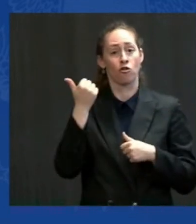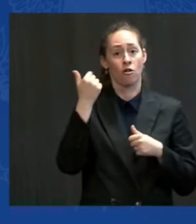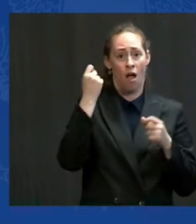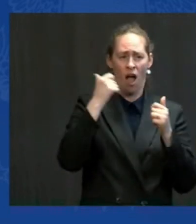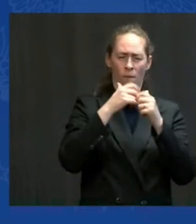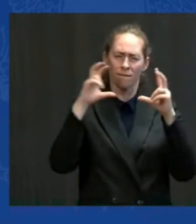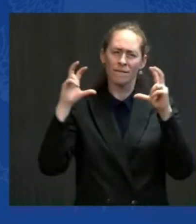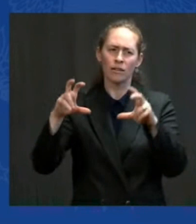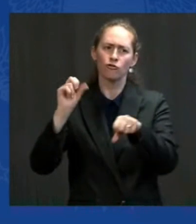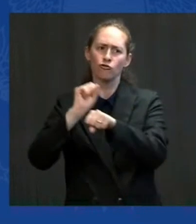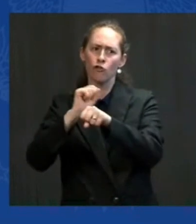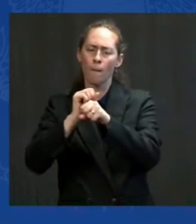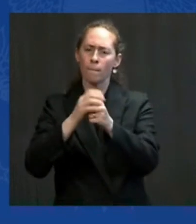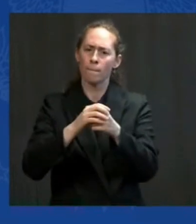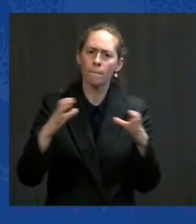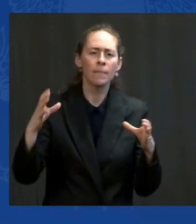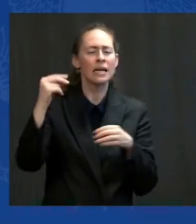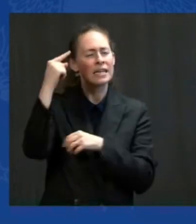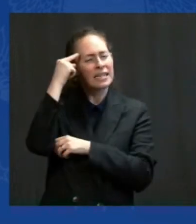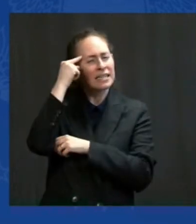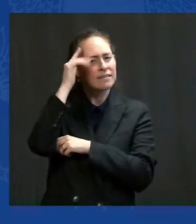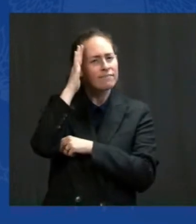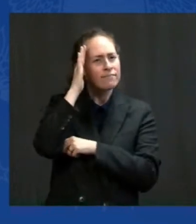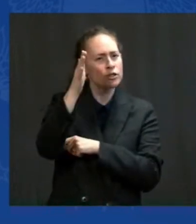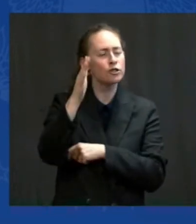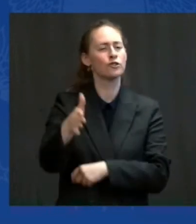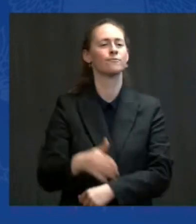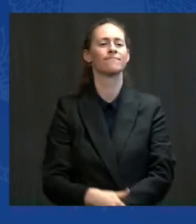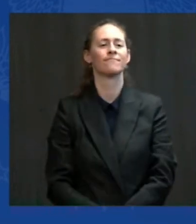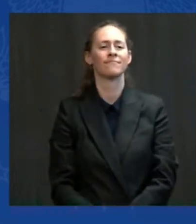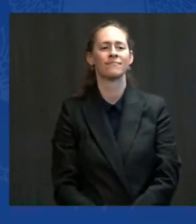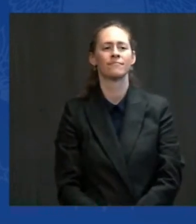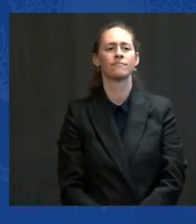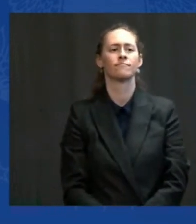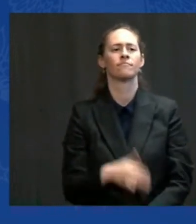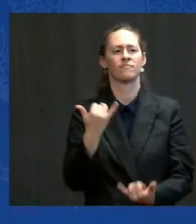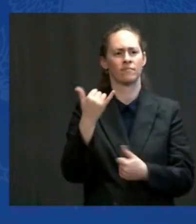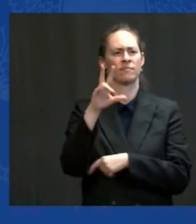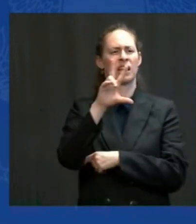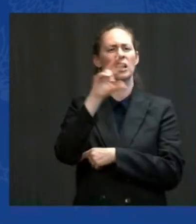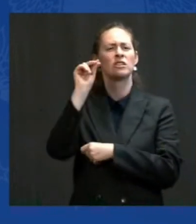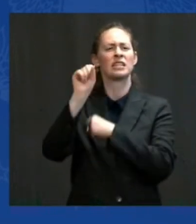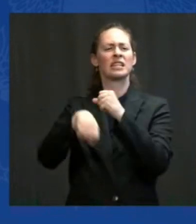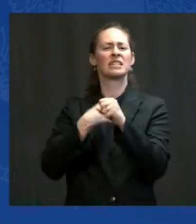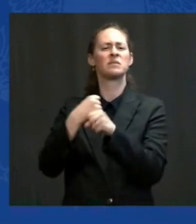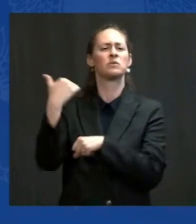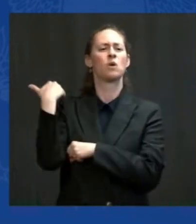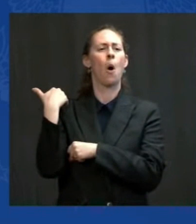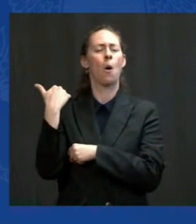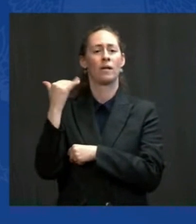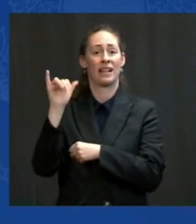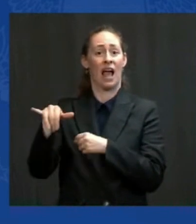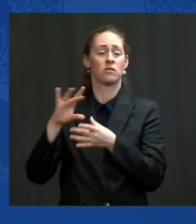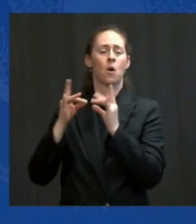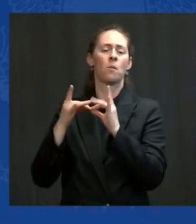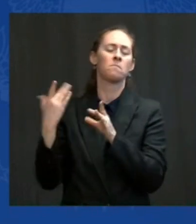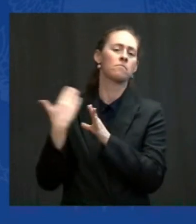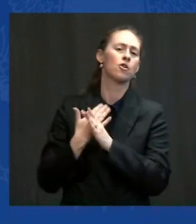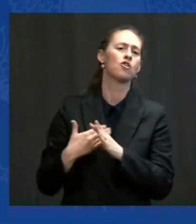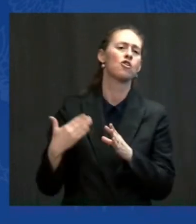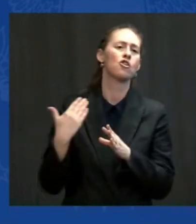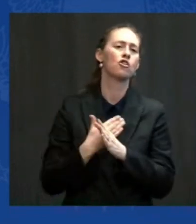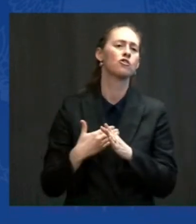tomorrow. 3 decades ago, and this always disturbs me, even just repeating it. 3 decades ago, the United